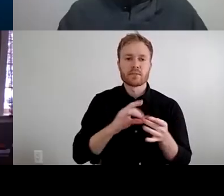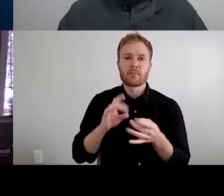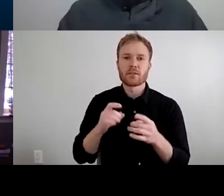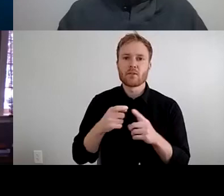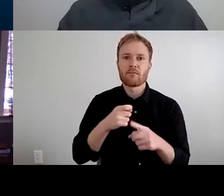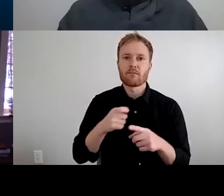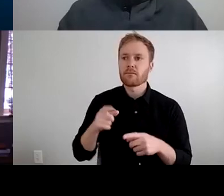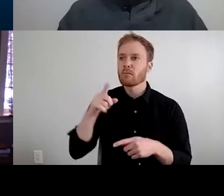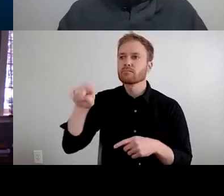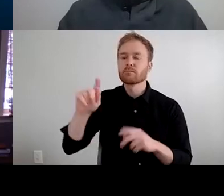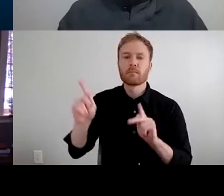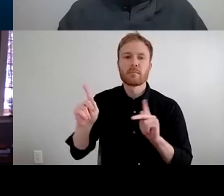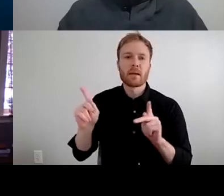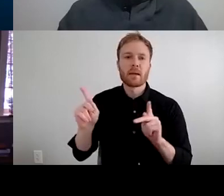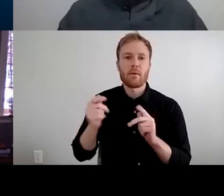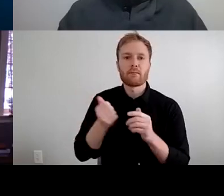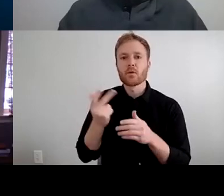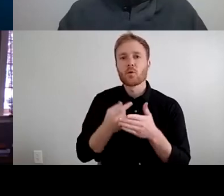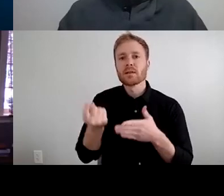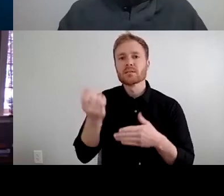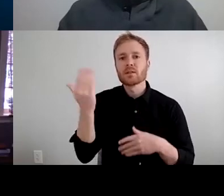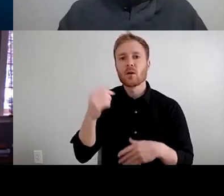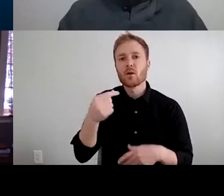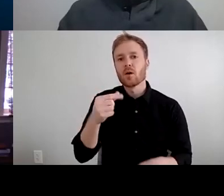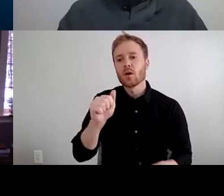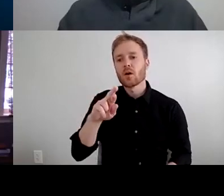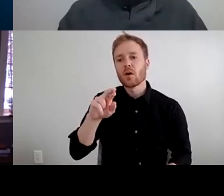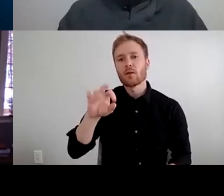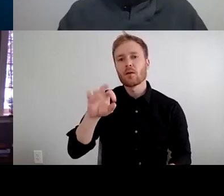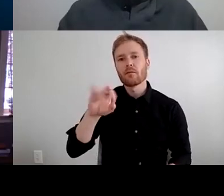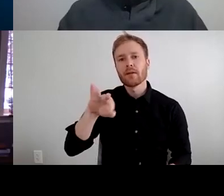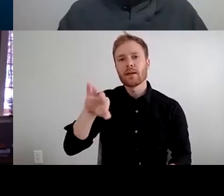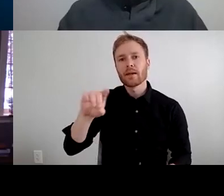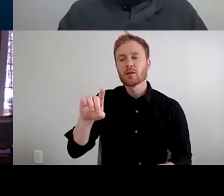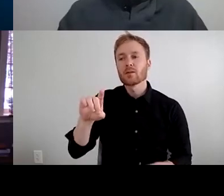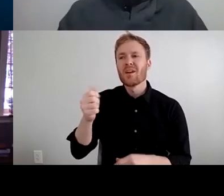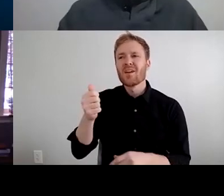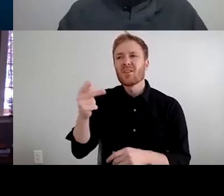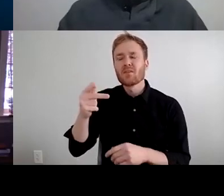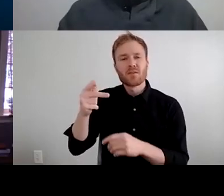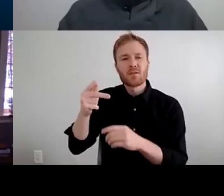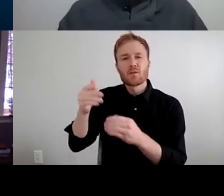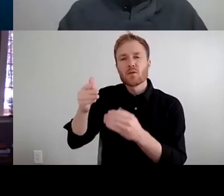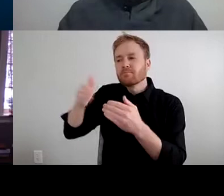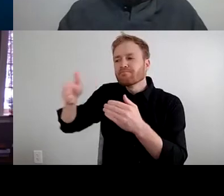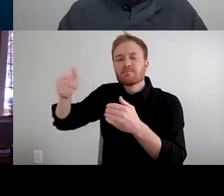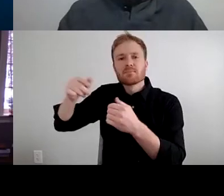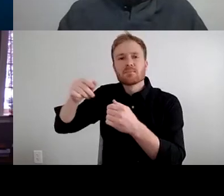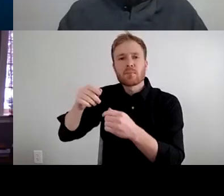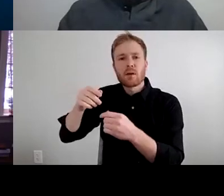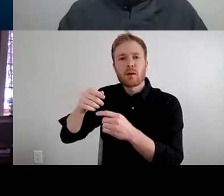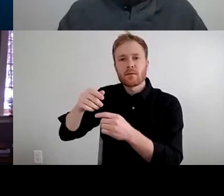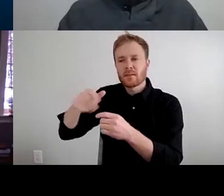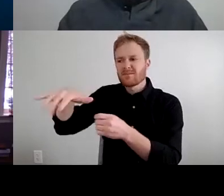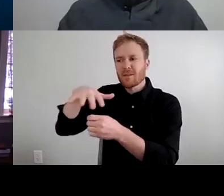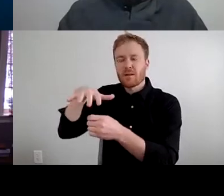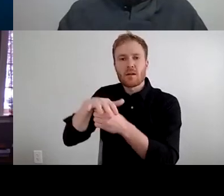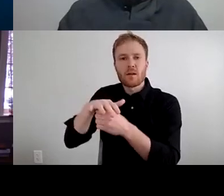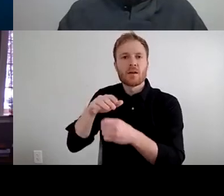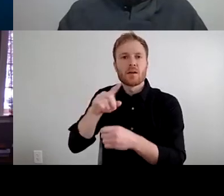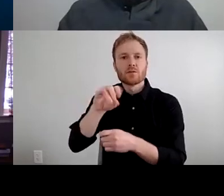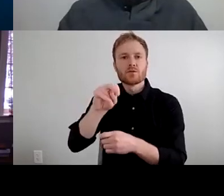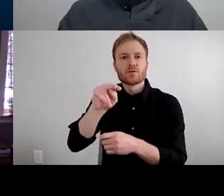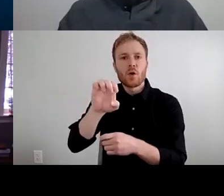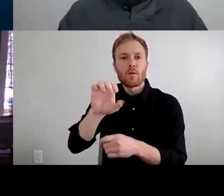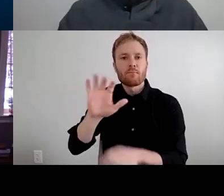while canvassing in Garfield, just a few blocks from where the Zone 5 police station is slated to be relocated. I will keep their names anonymous so as to